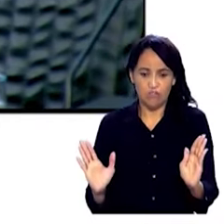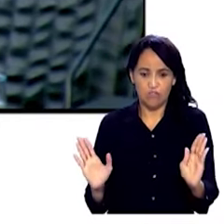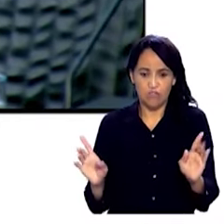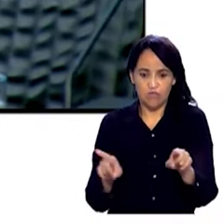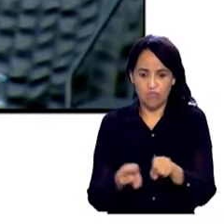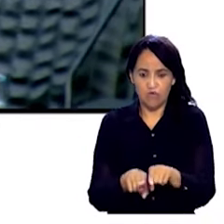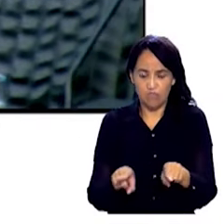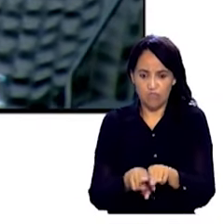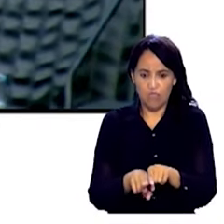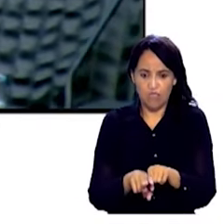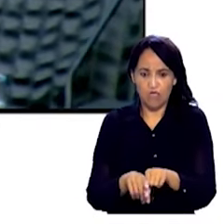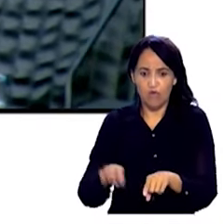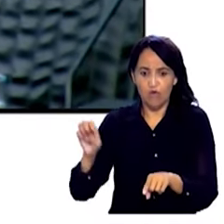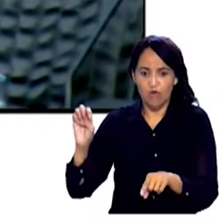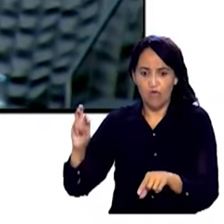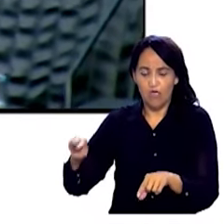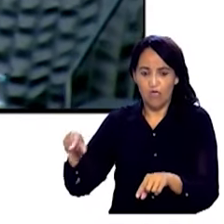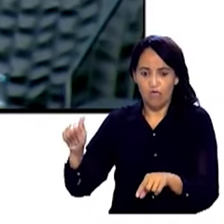and